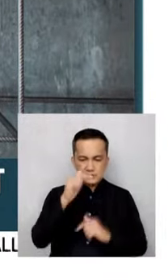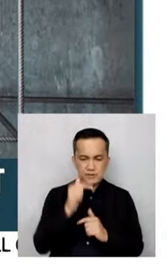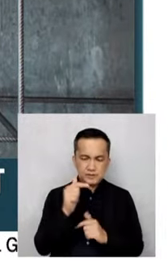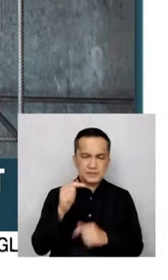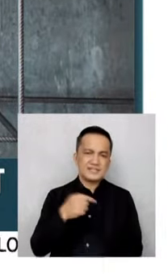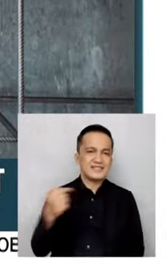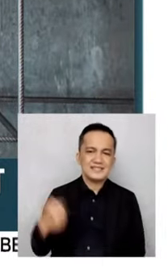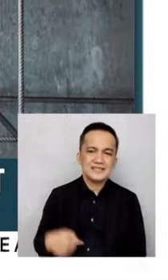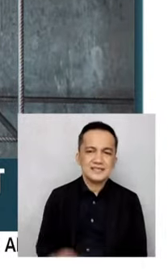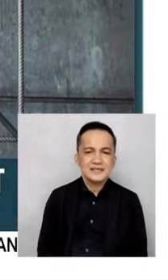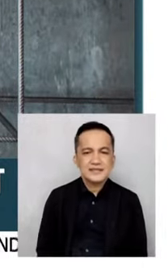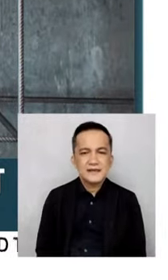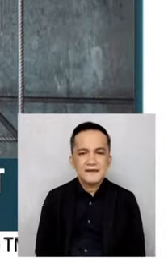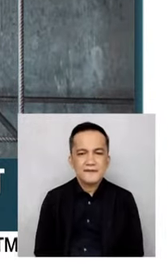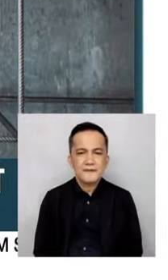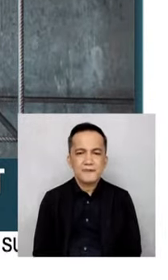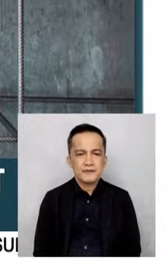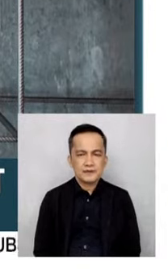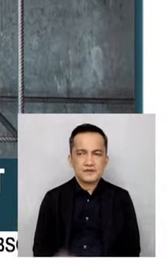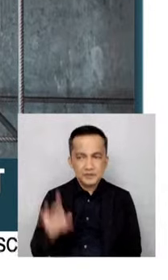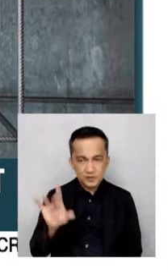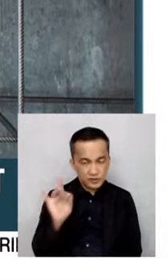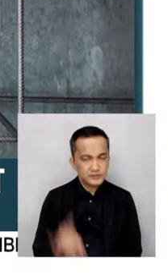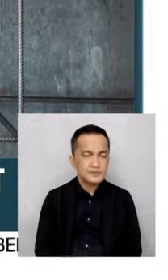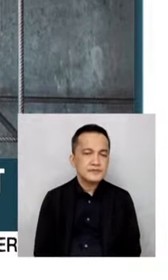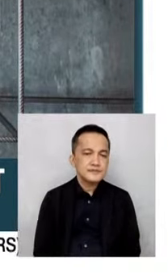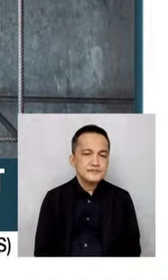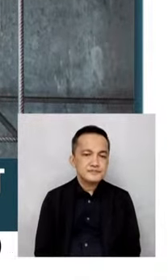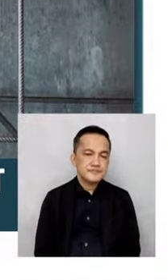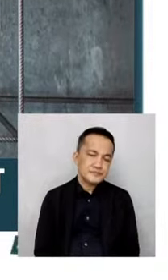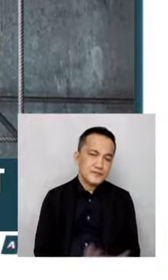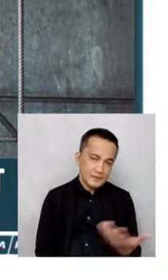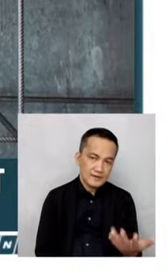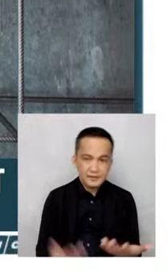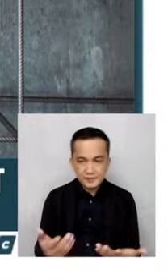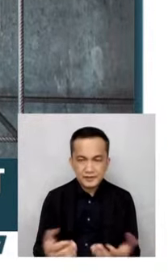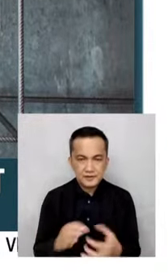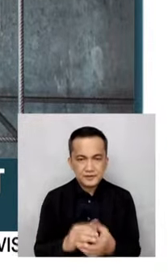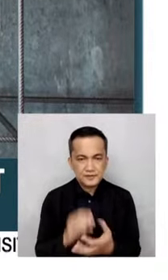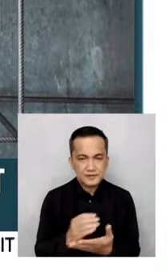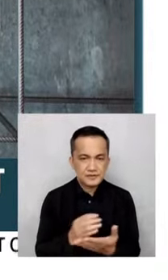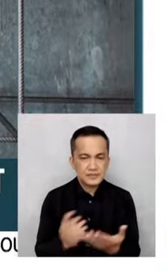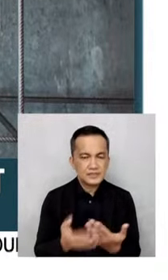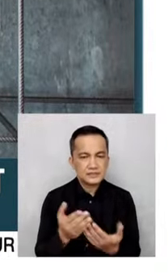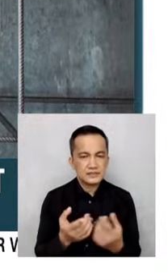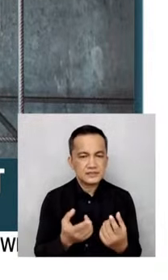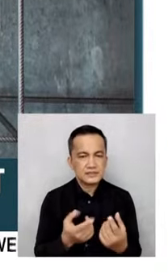China as the choice. But of course, easier said than done. Mm-hmm. No?